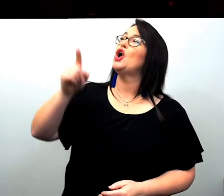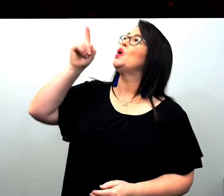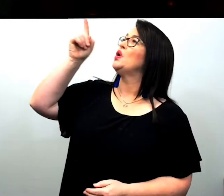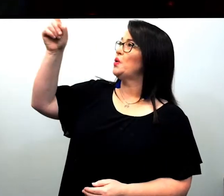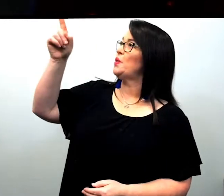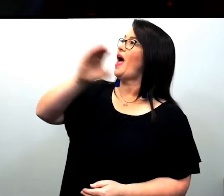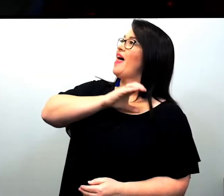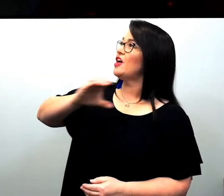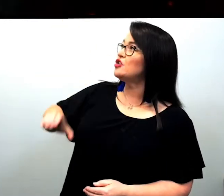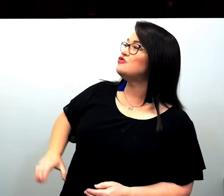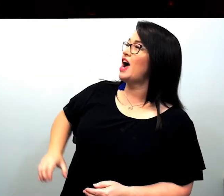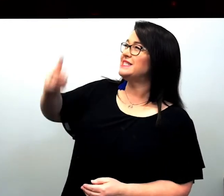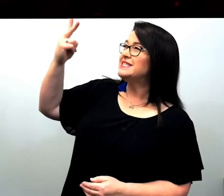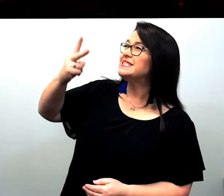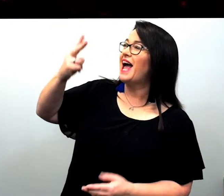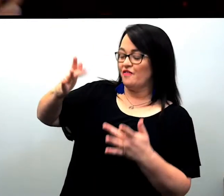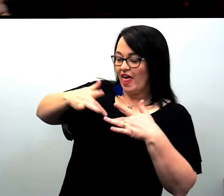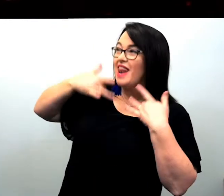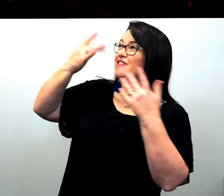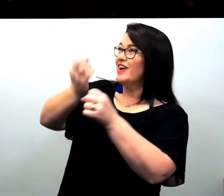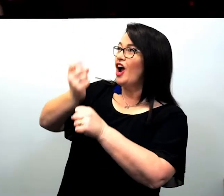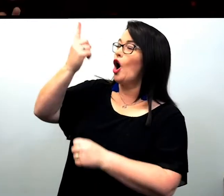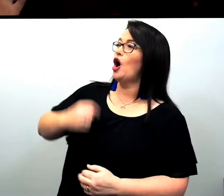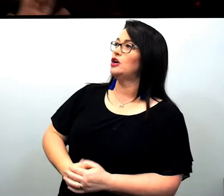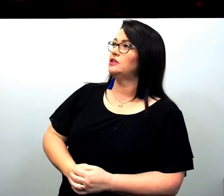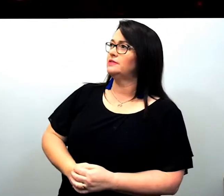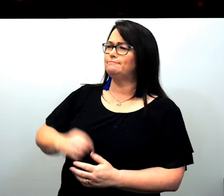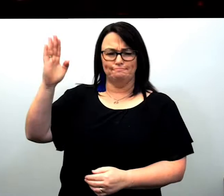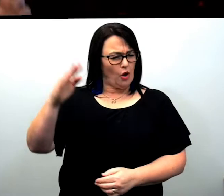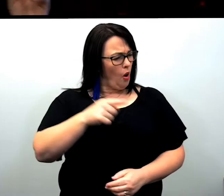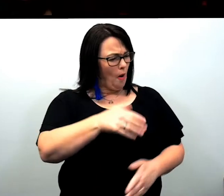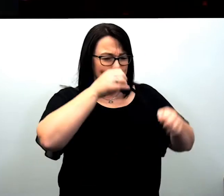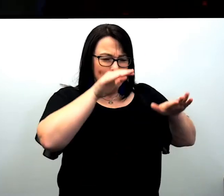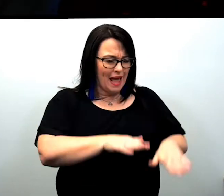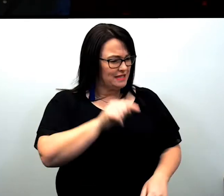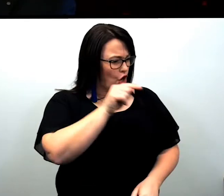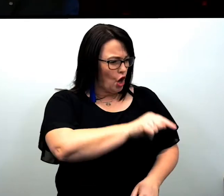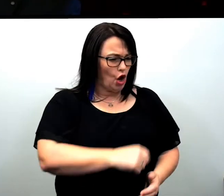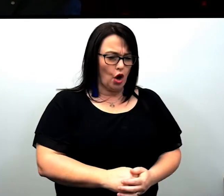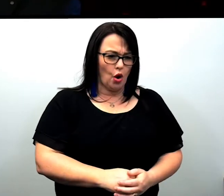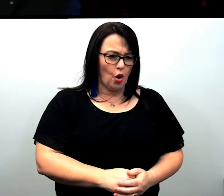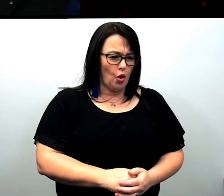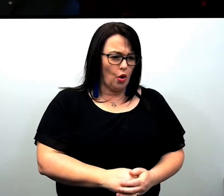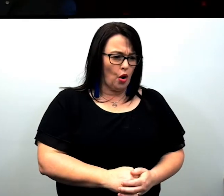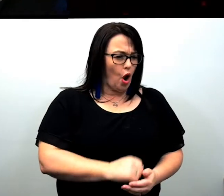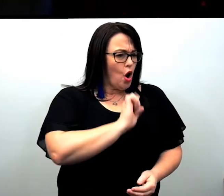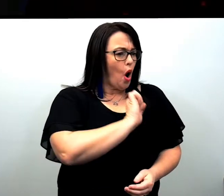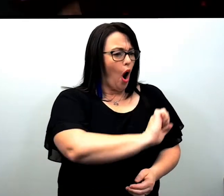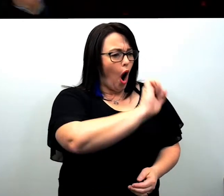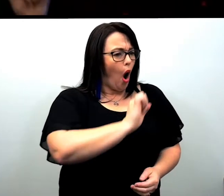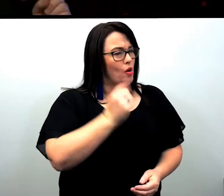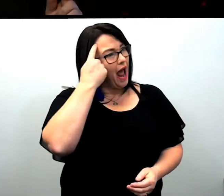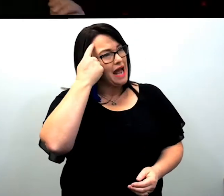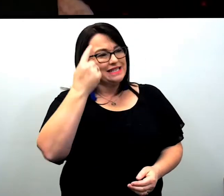of the living God. And Jesus answered and said to him, blessed are you, Simon Bar-Jonah, for flesh and blood has not revealed this to you,